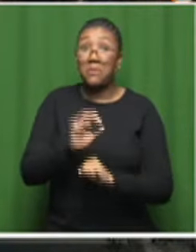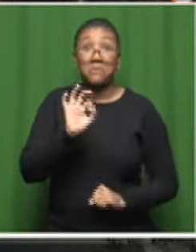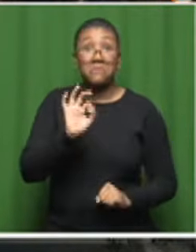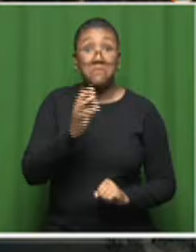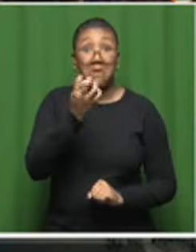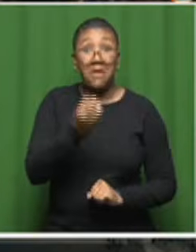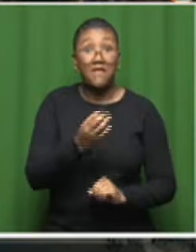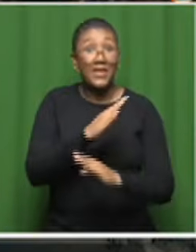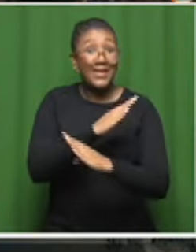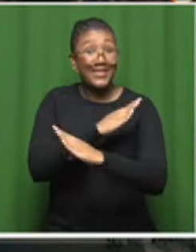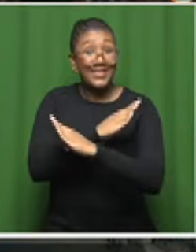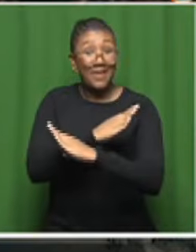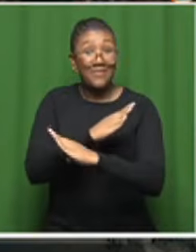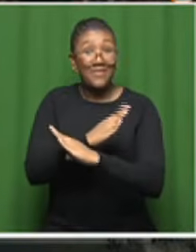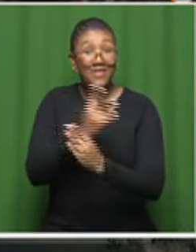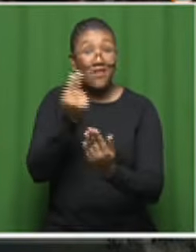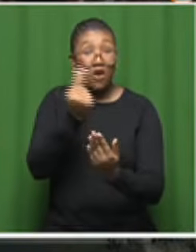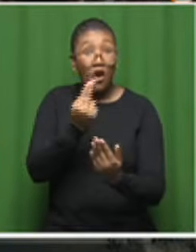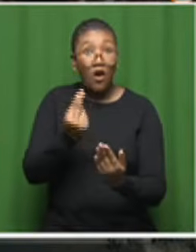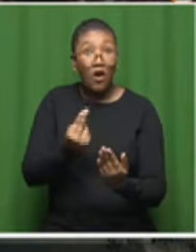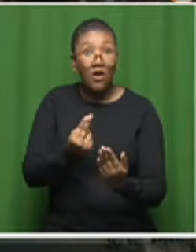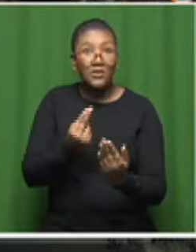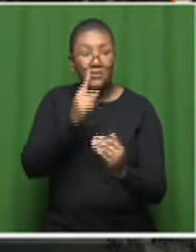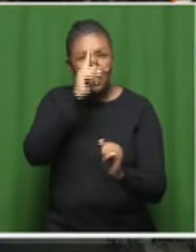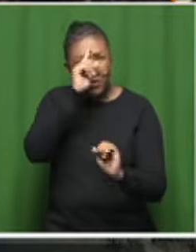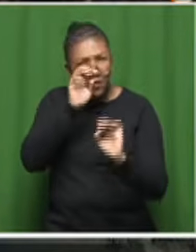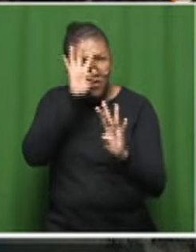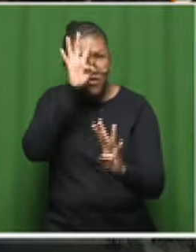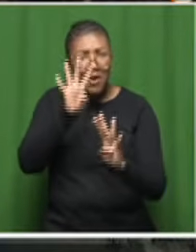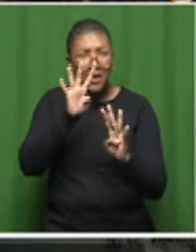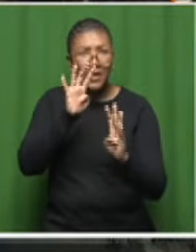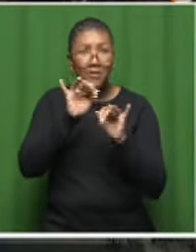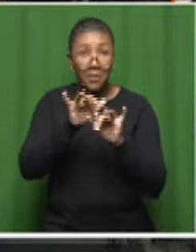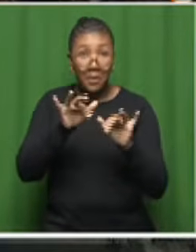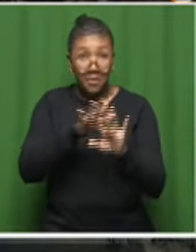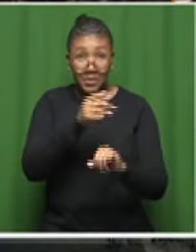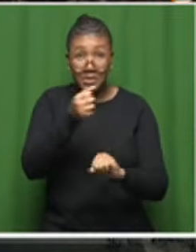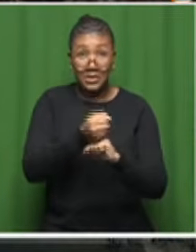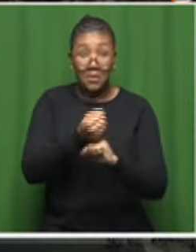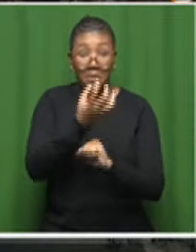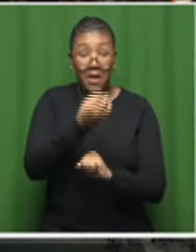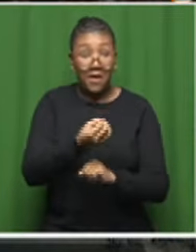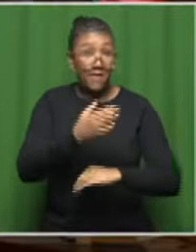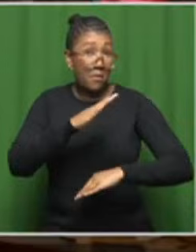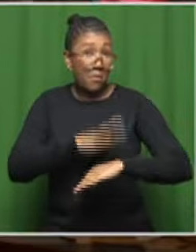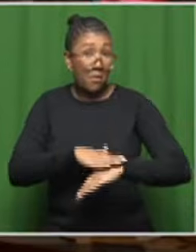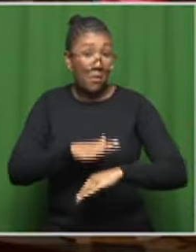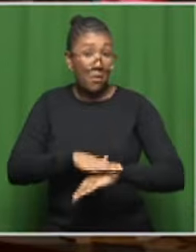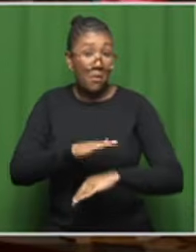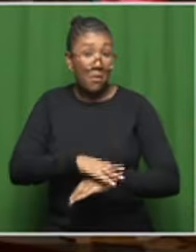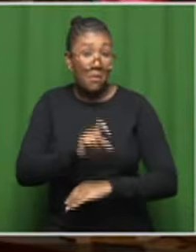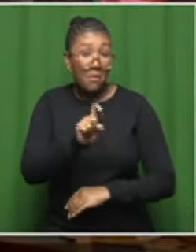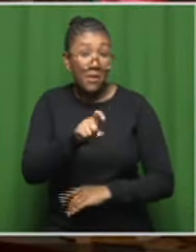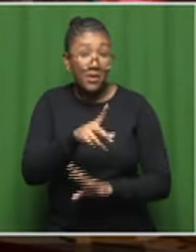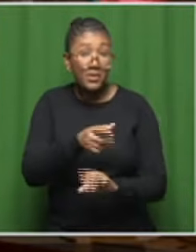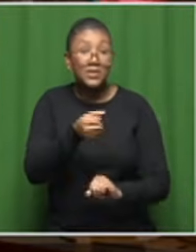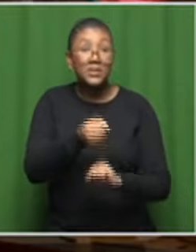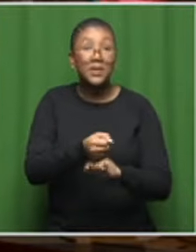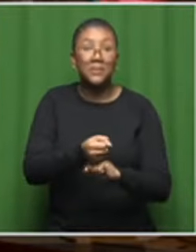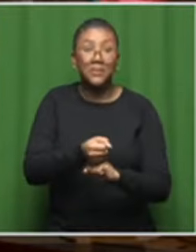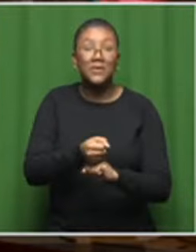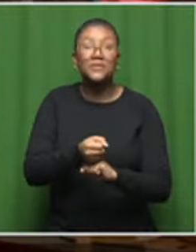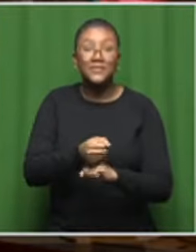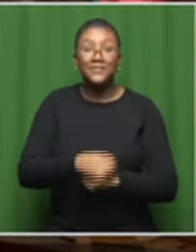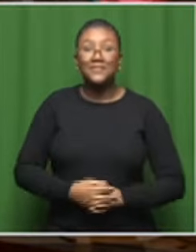Zambian creators in general. What more could be done? I think a few more things